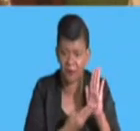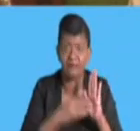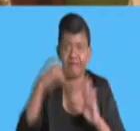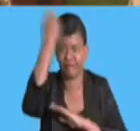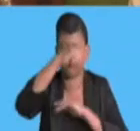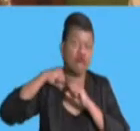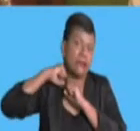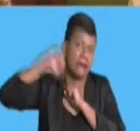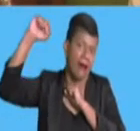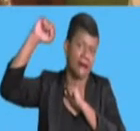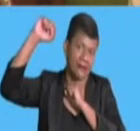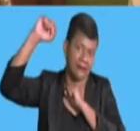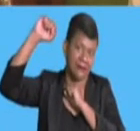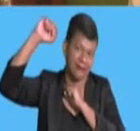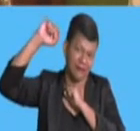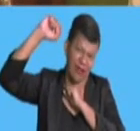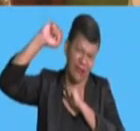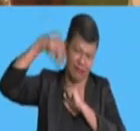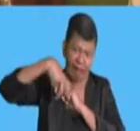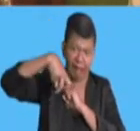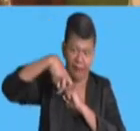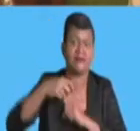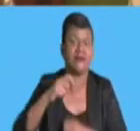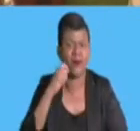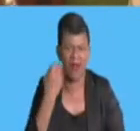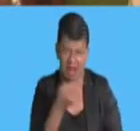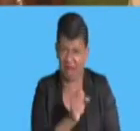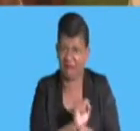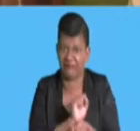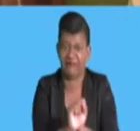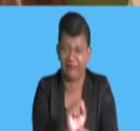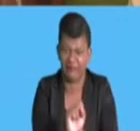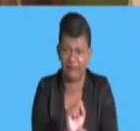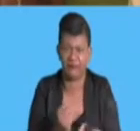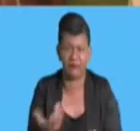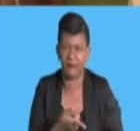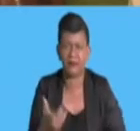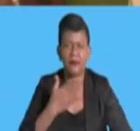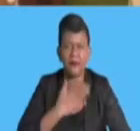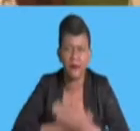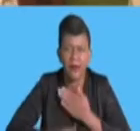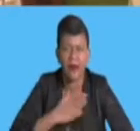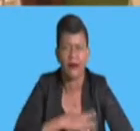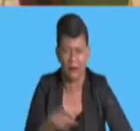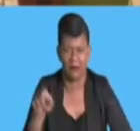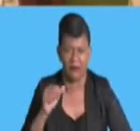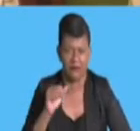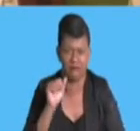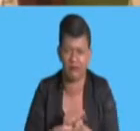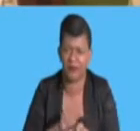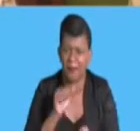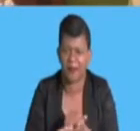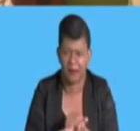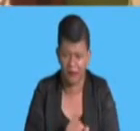ordinary Fijians and will ensure shackled hardship for our people under the skyrocketing cost of living. We were not the party